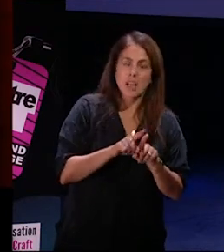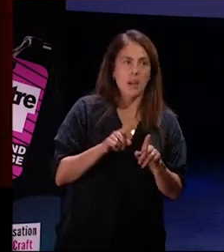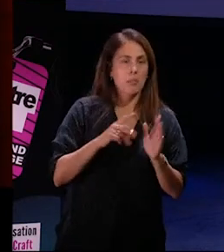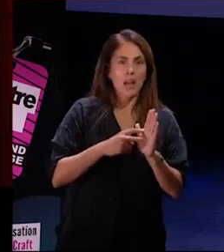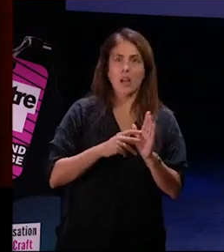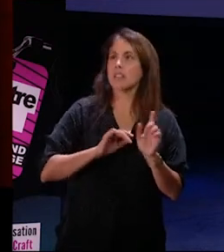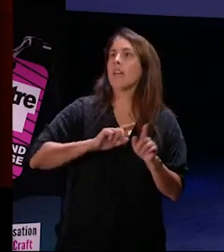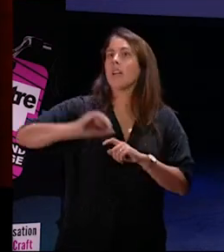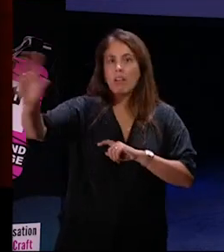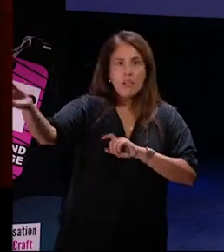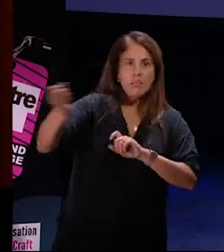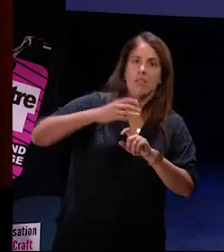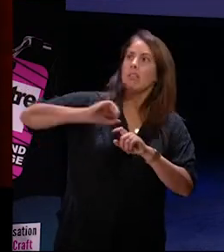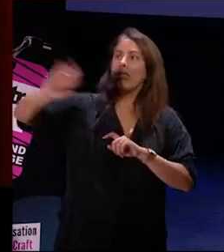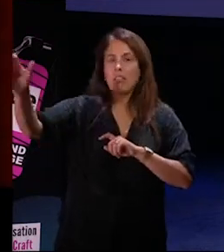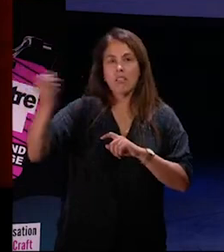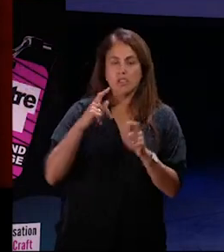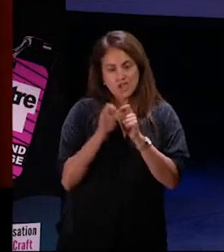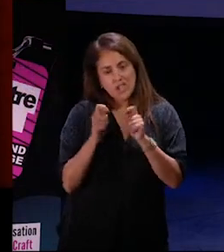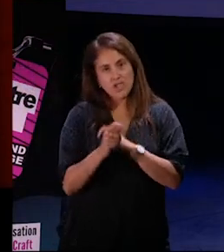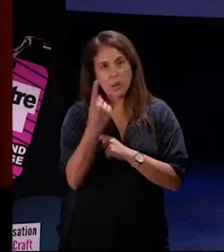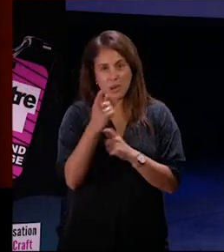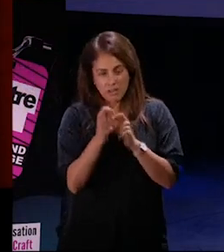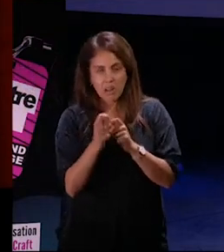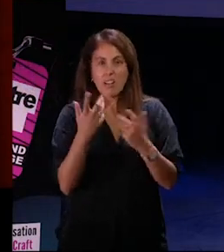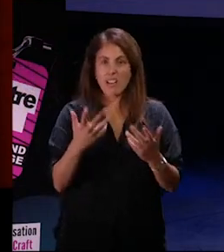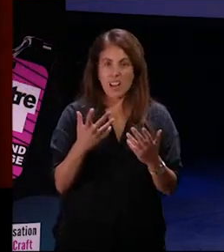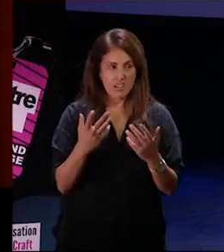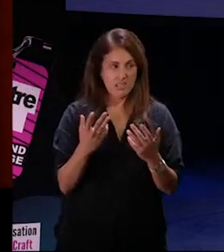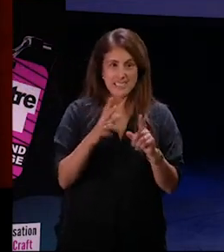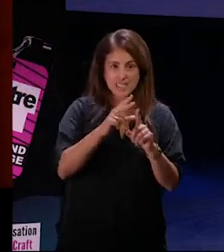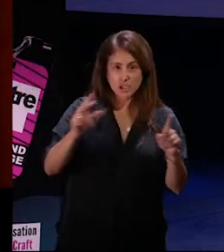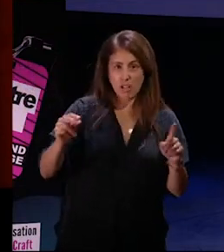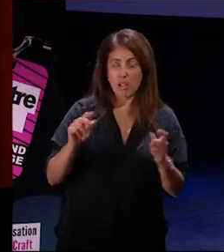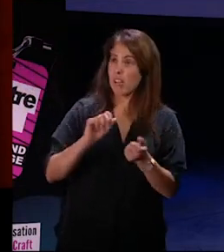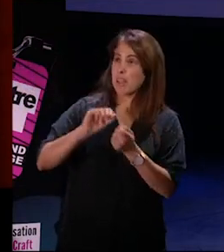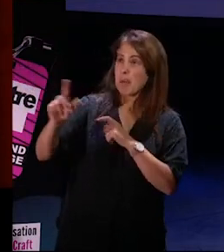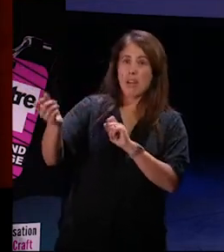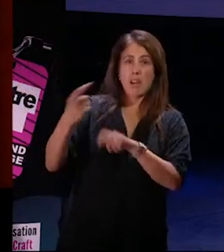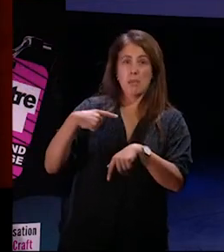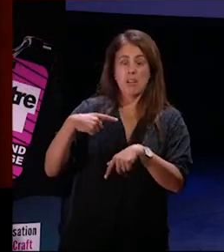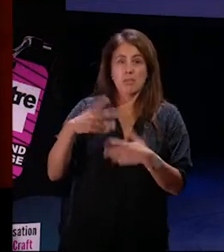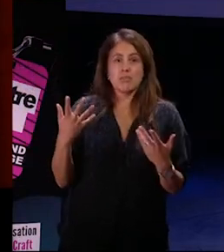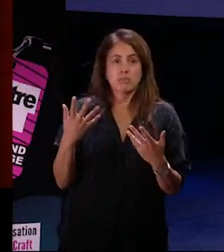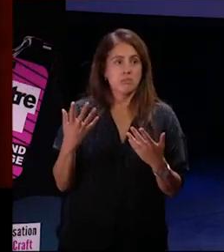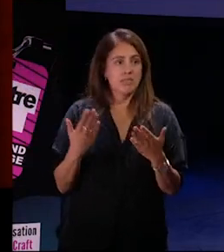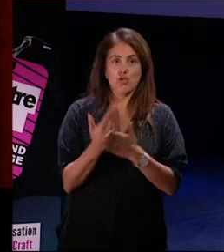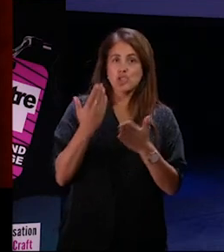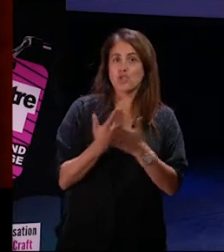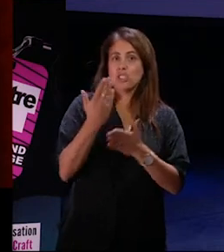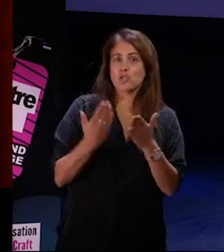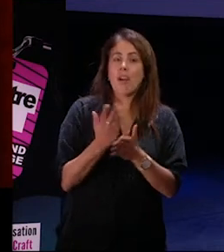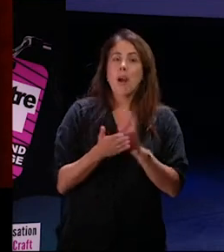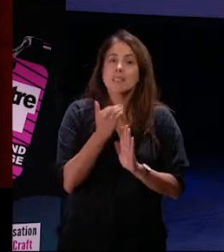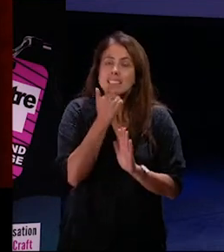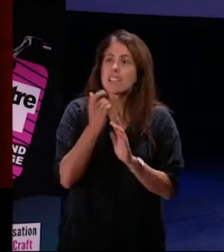single day to make a change. Where I can now send an email, and effectively it comes back within 30 seconds with a